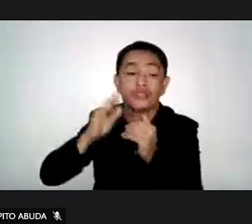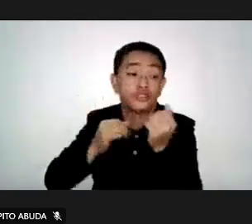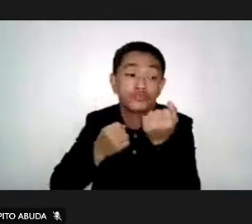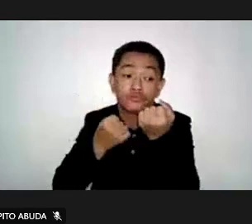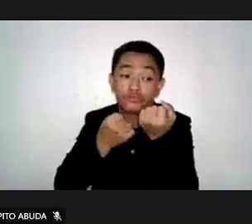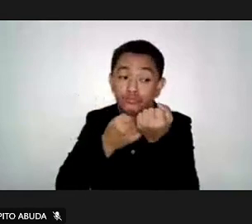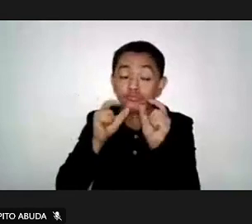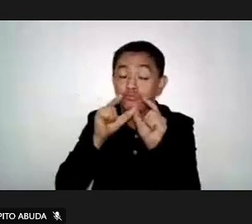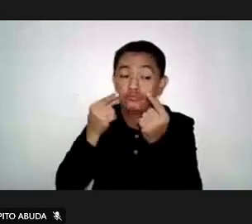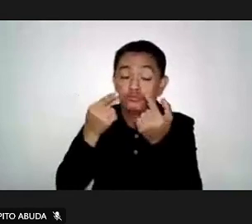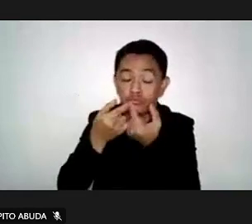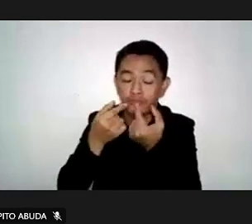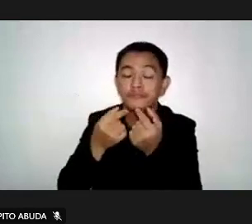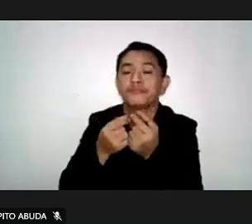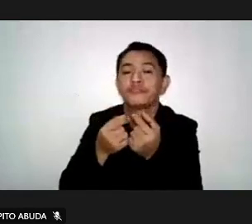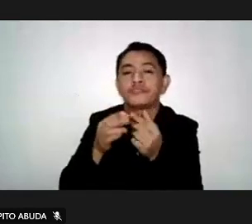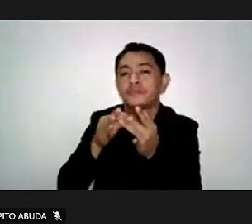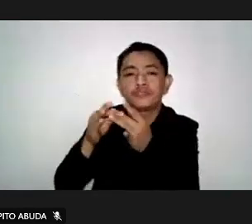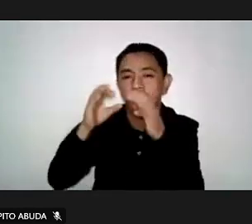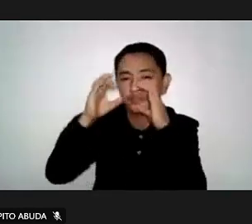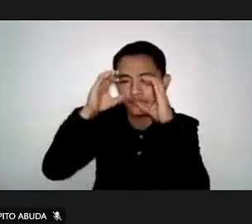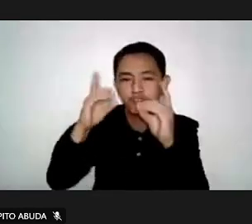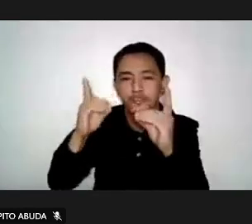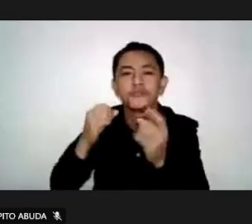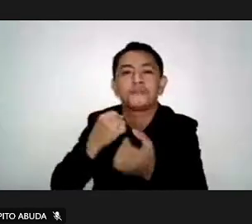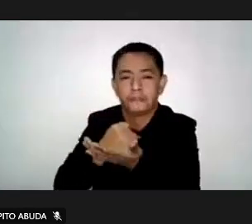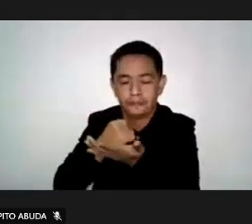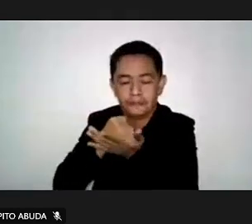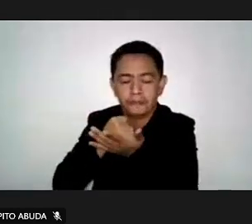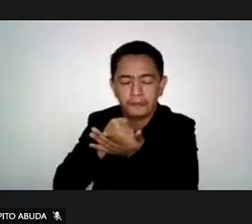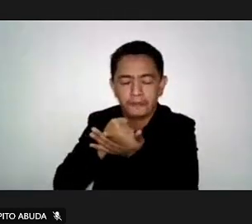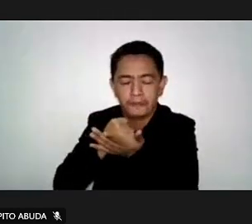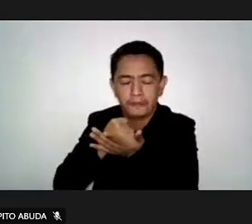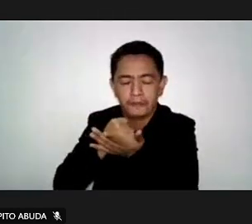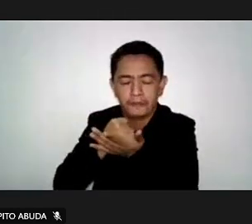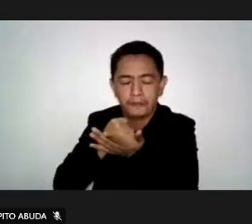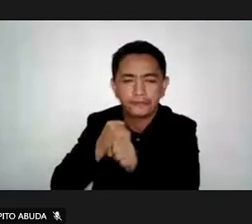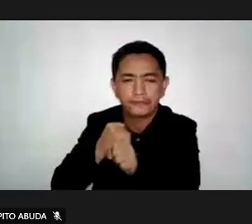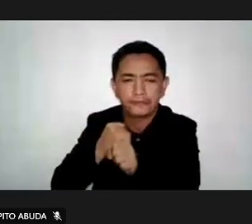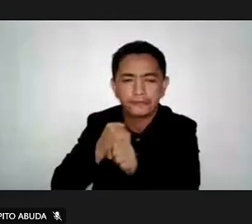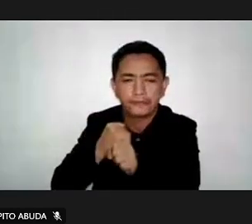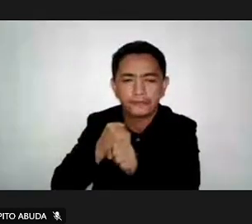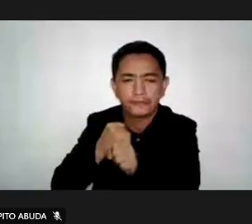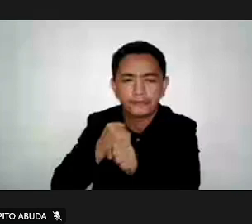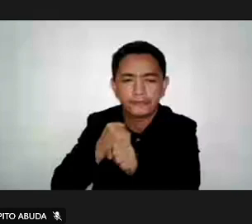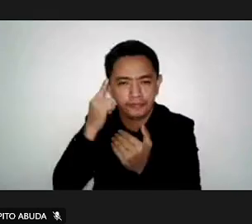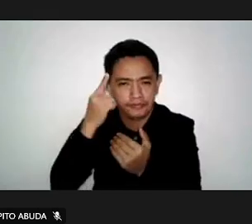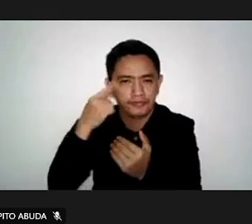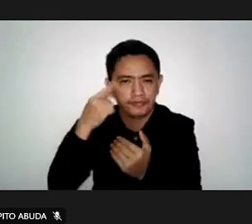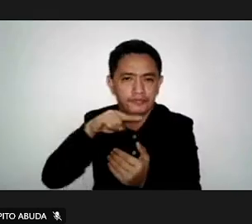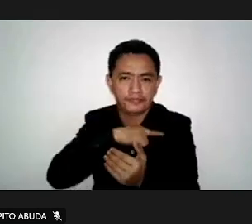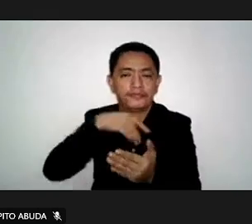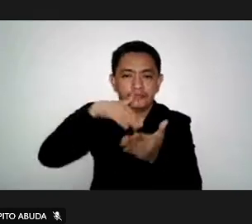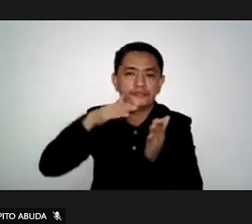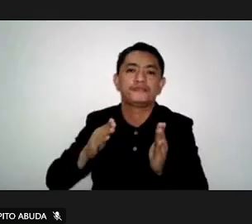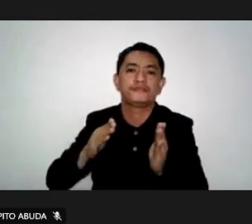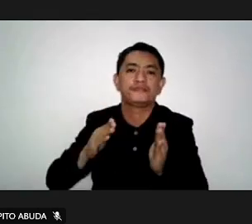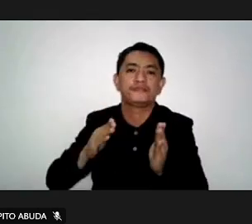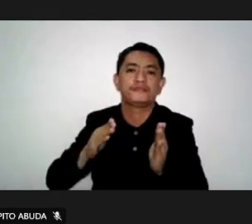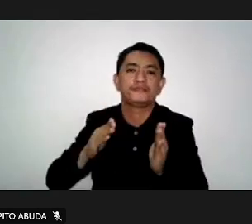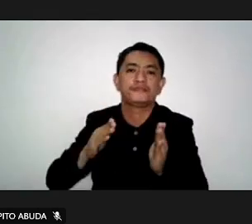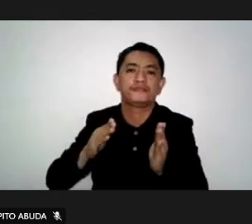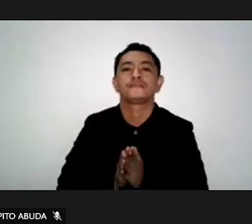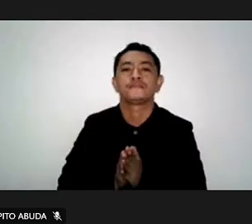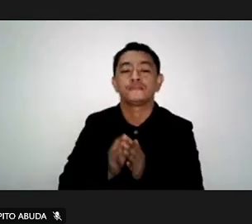peer learning community amongst our parents, other than the support groups, no, specific for education. It will make it